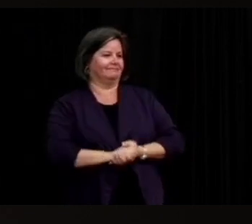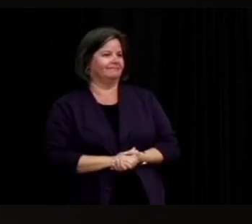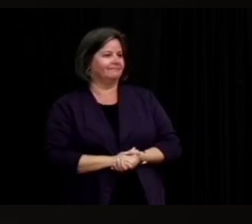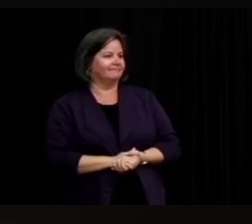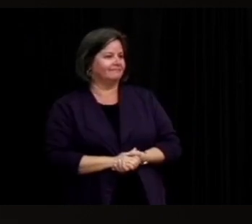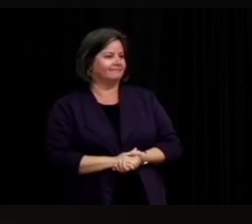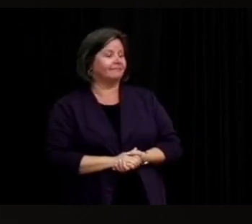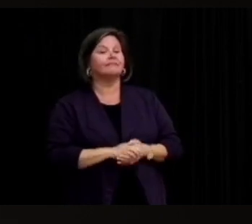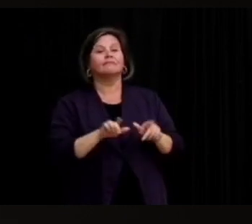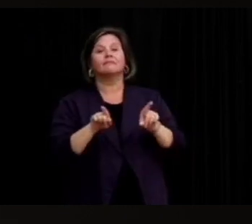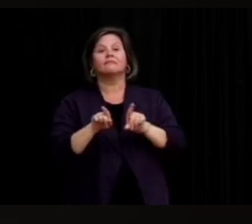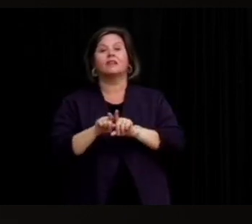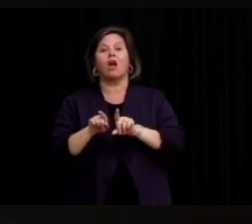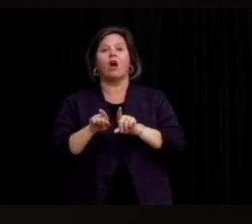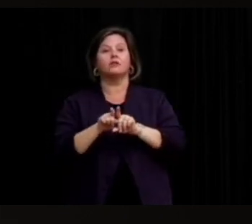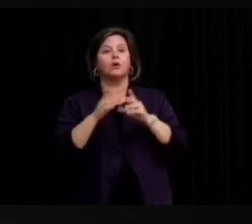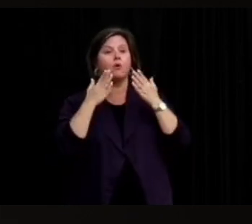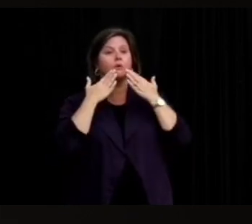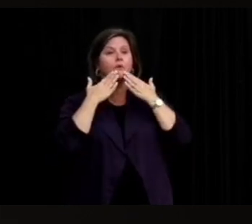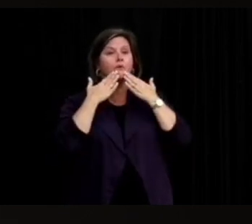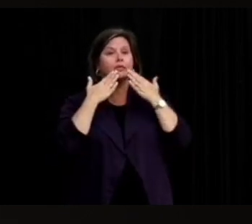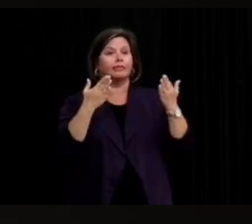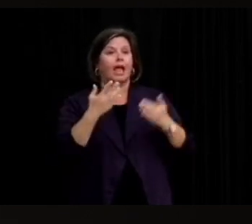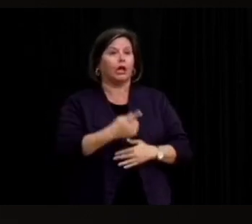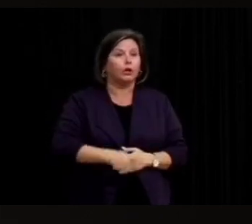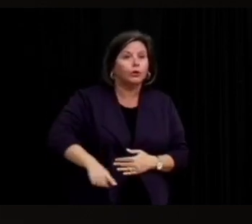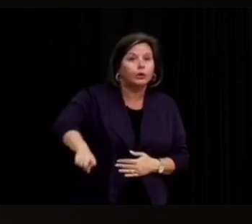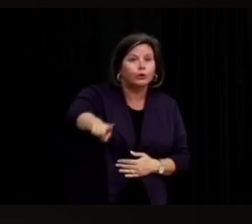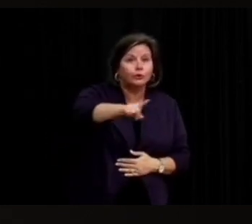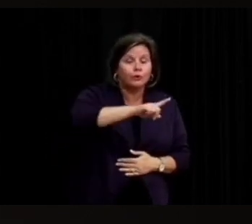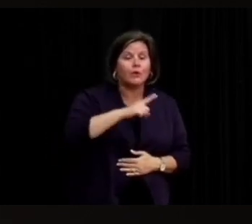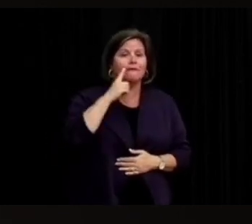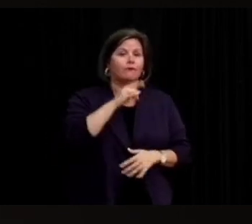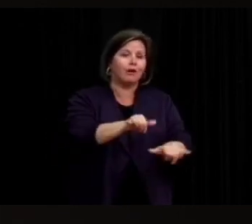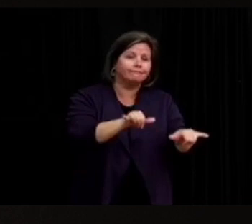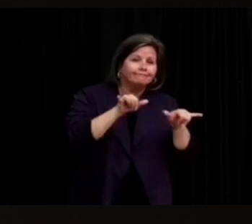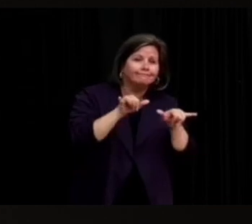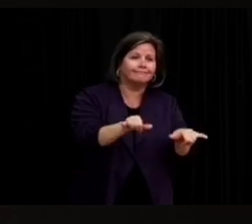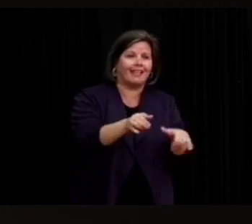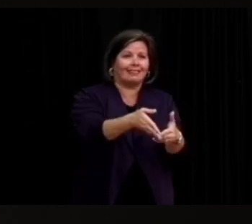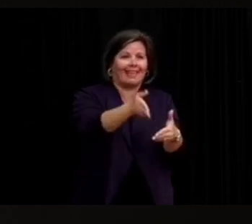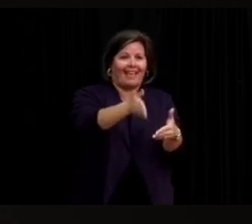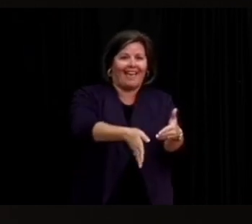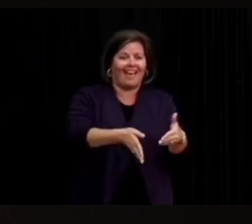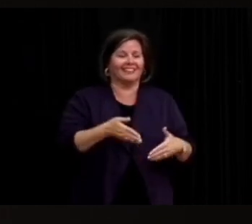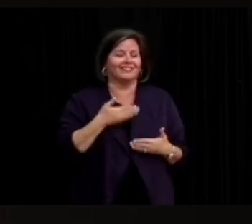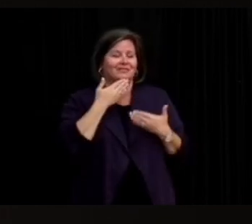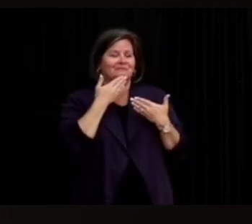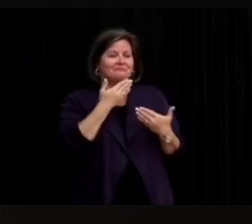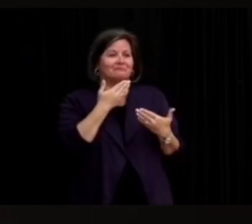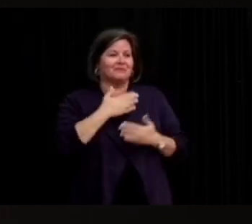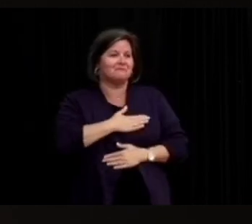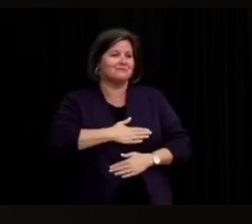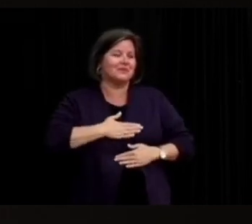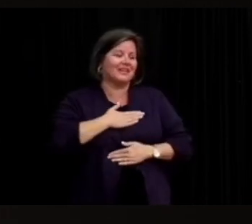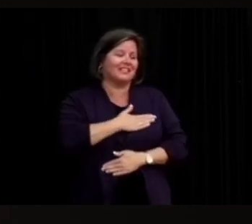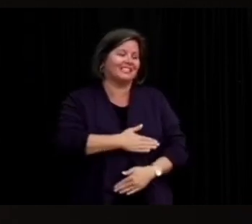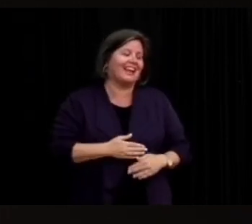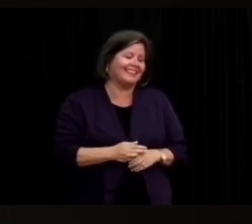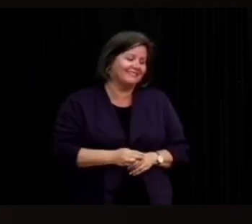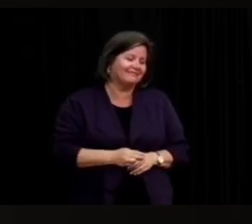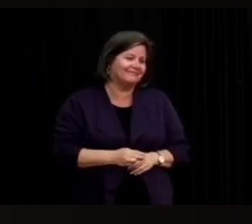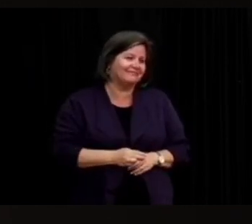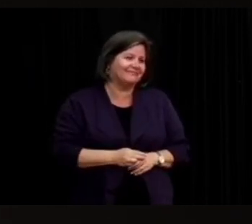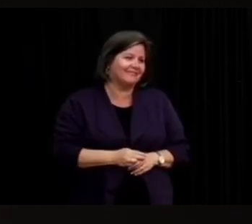We would like to also thank each and every one of you for staying here until the very end. We really appreciate it.